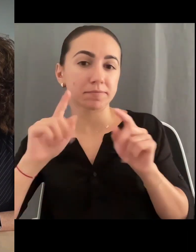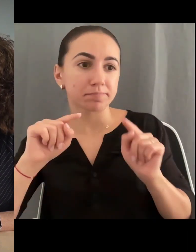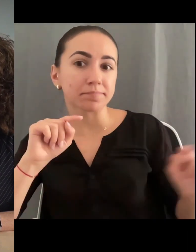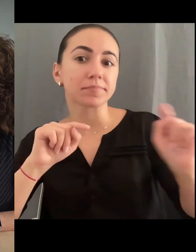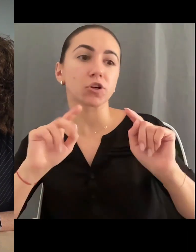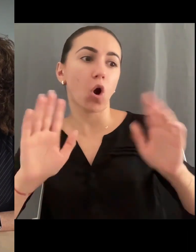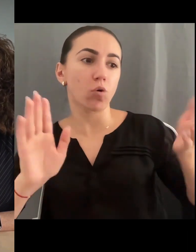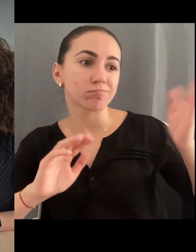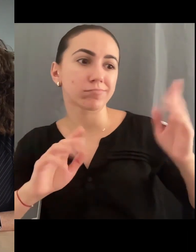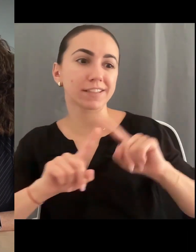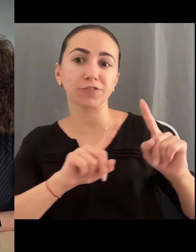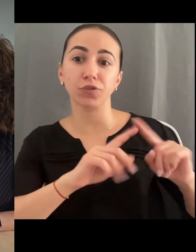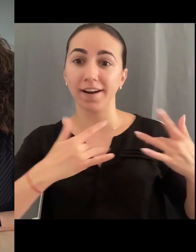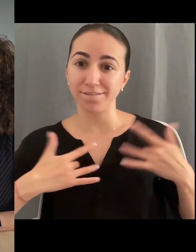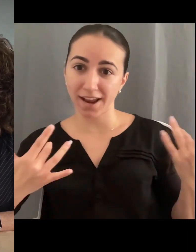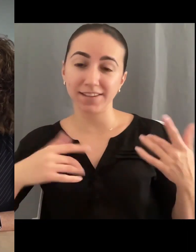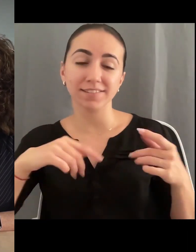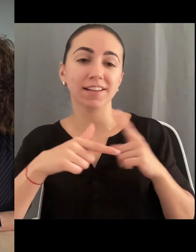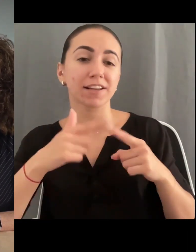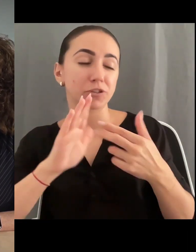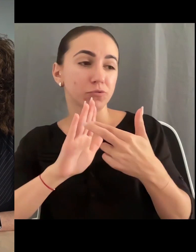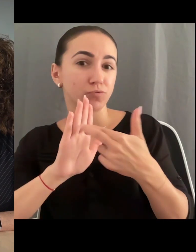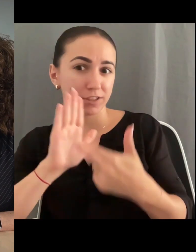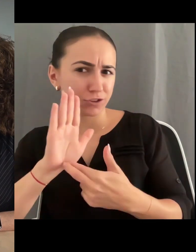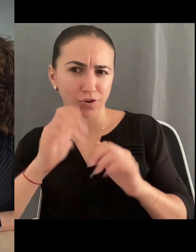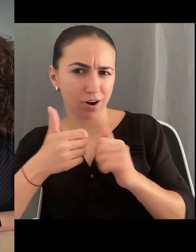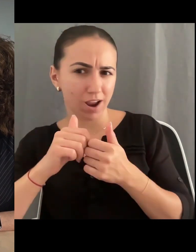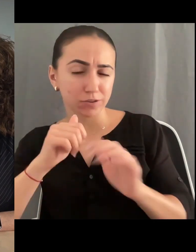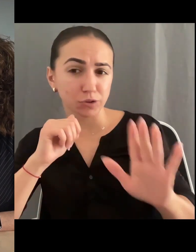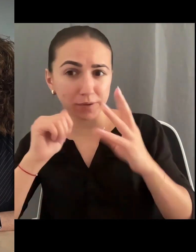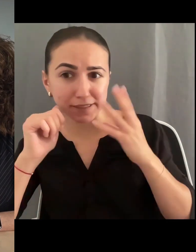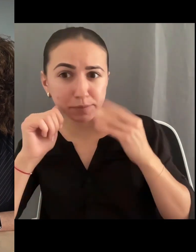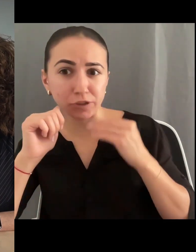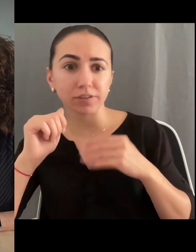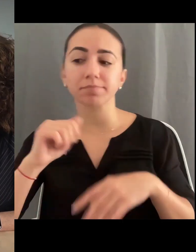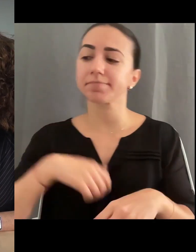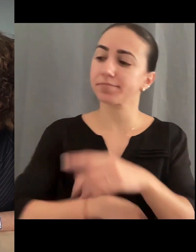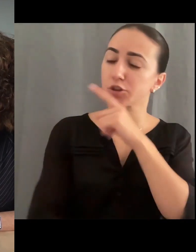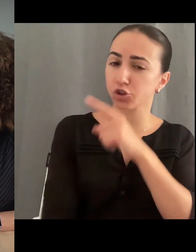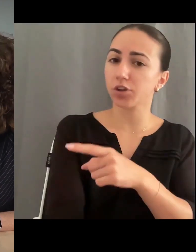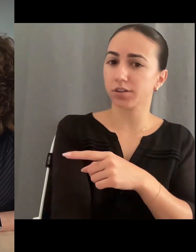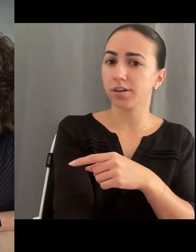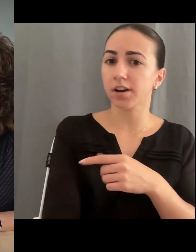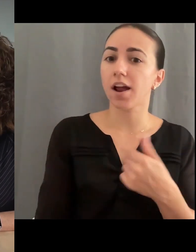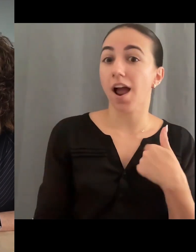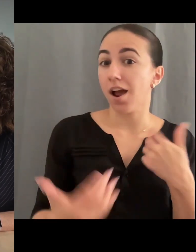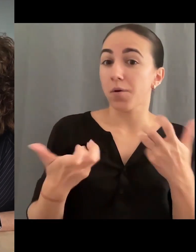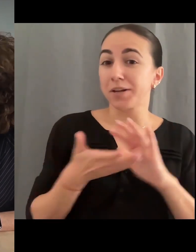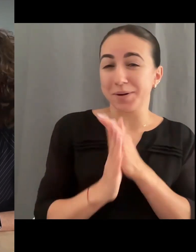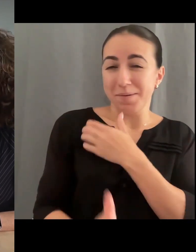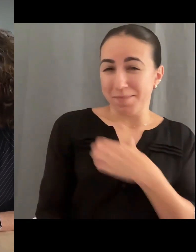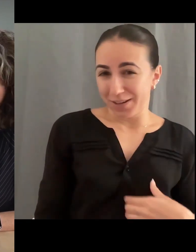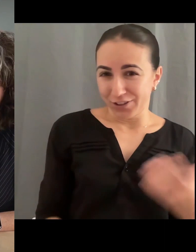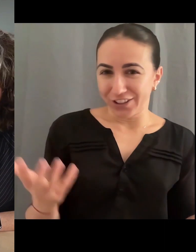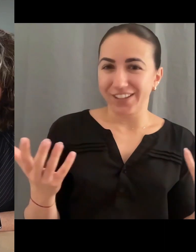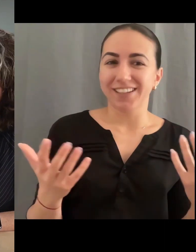at events, and you were willing to sign up. So tell us a little bit about your experience of being a brand ambassador. Sure. Well, I always wanted to be an ambassador, so that